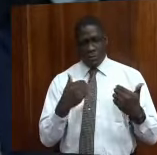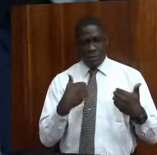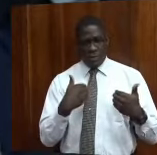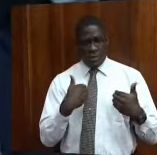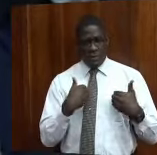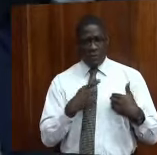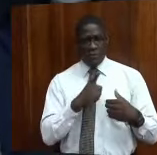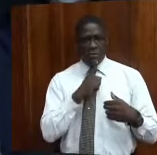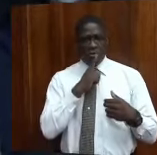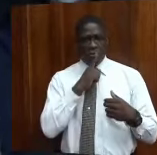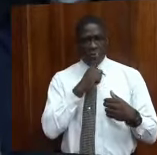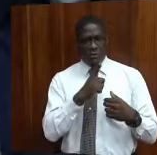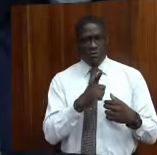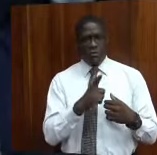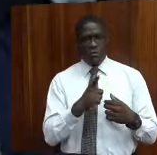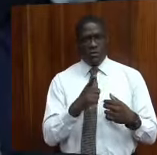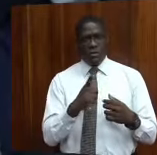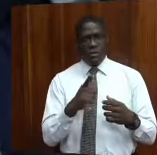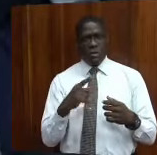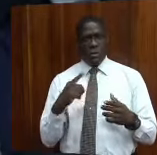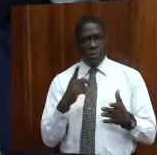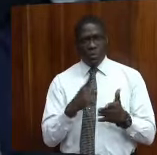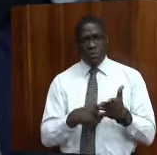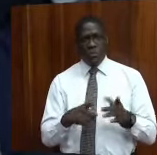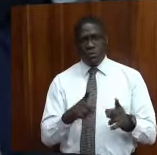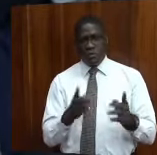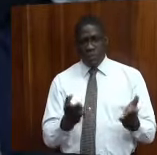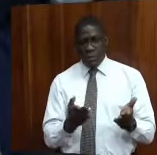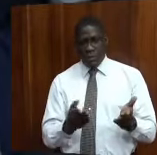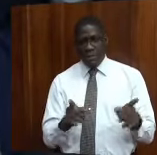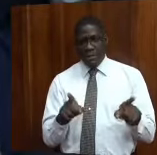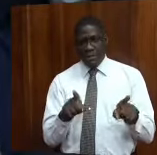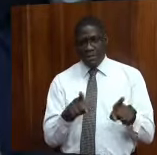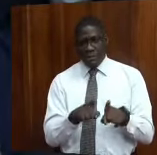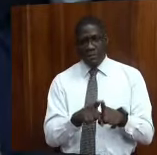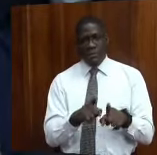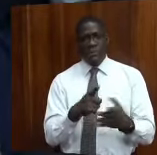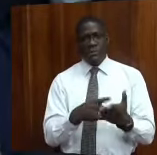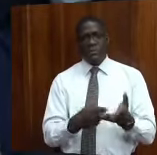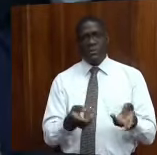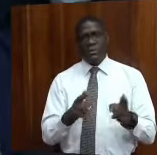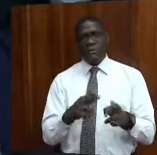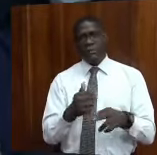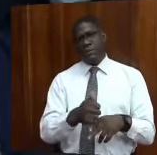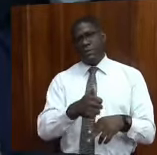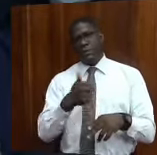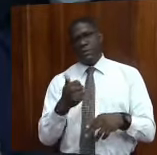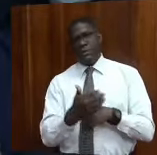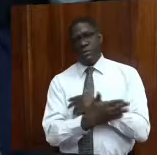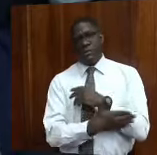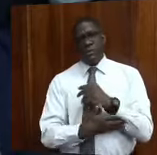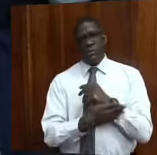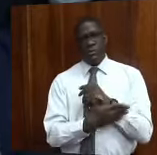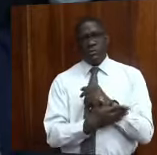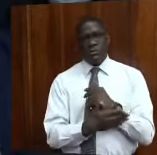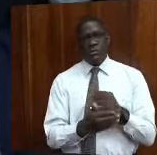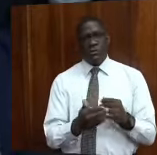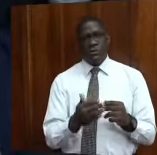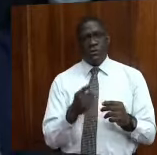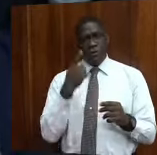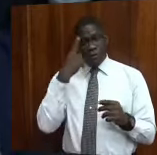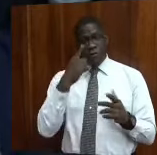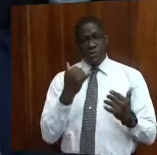the OECD for the automatic exchange of information in 2021, which is a favorable rating and one which